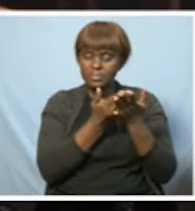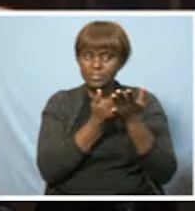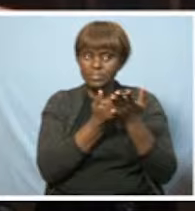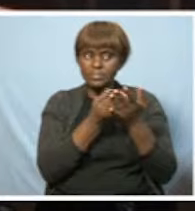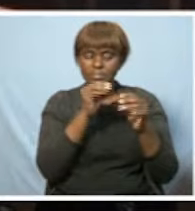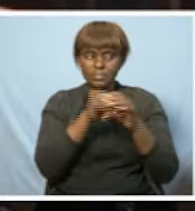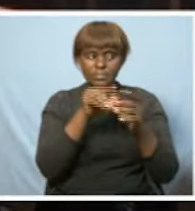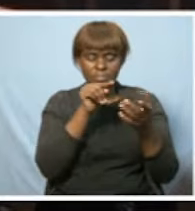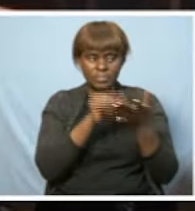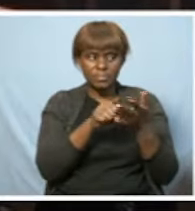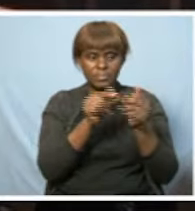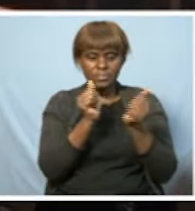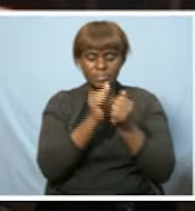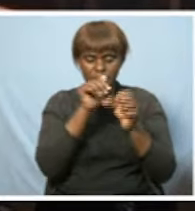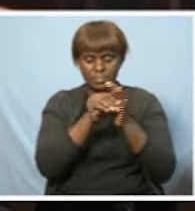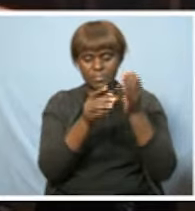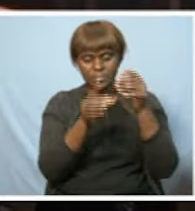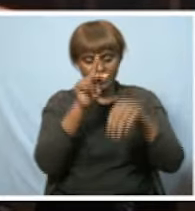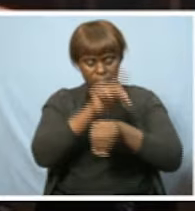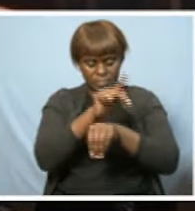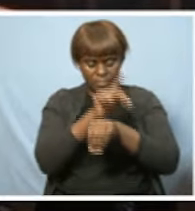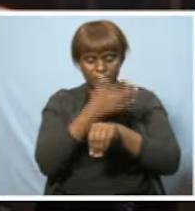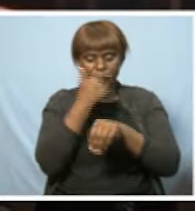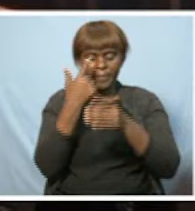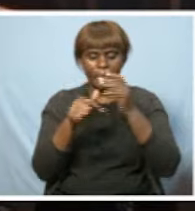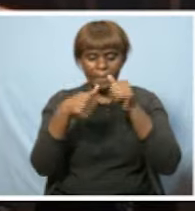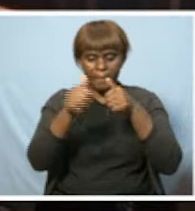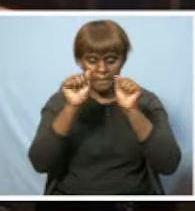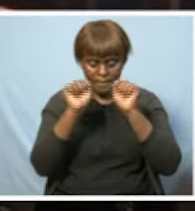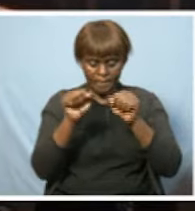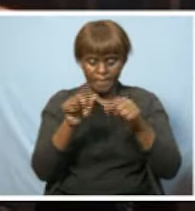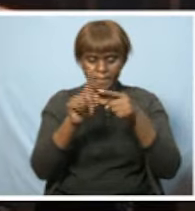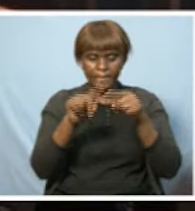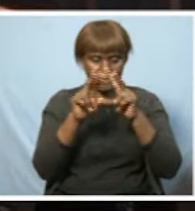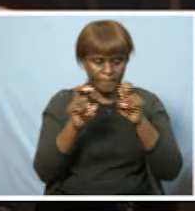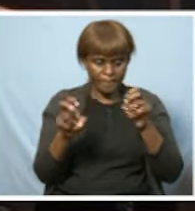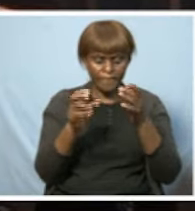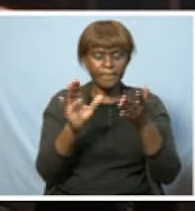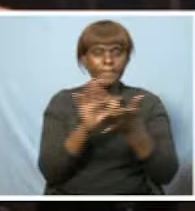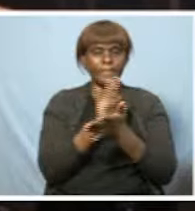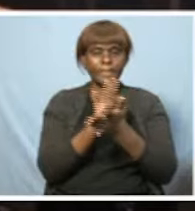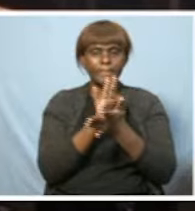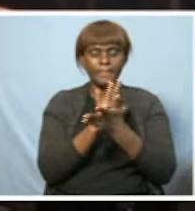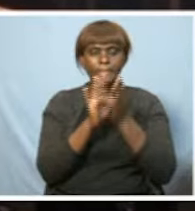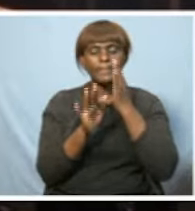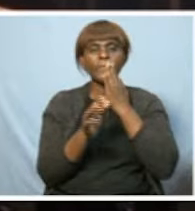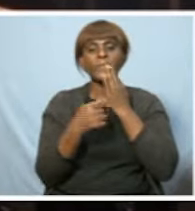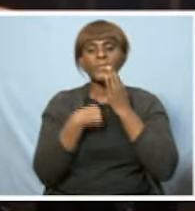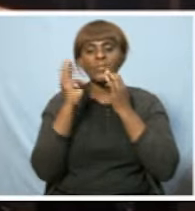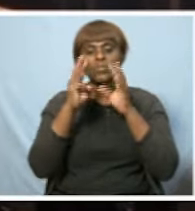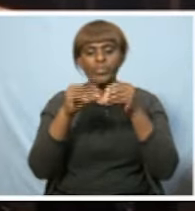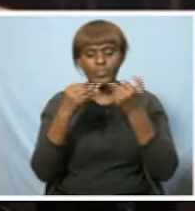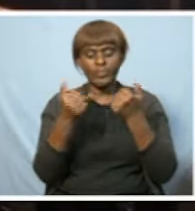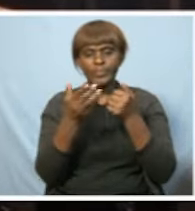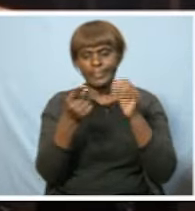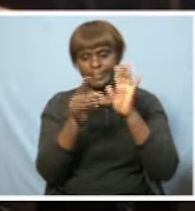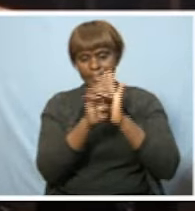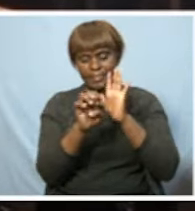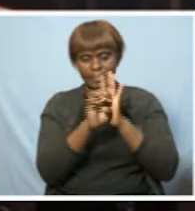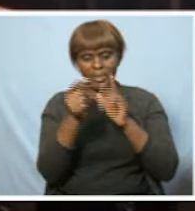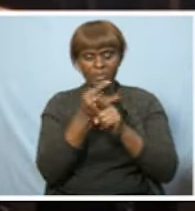in projects should be able to check the documents. I'll give example, like on the